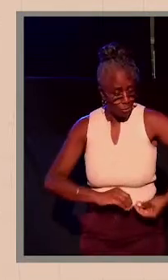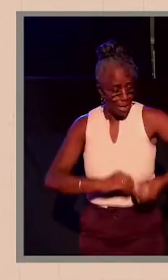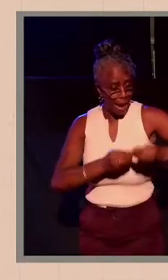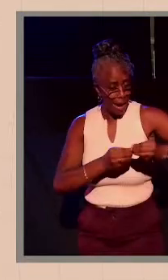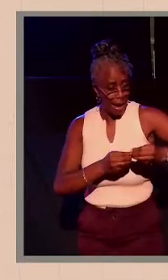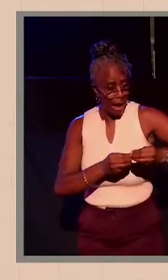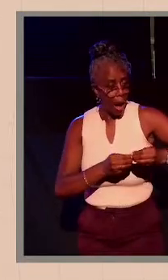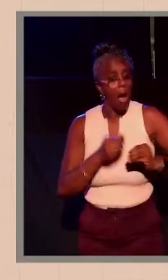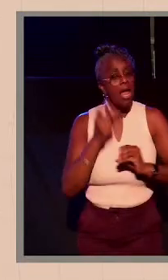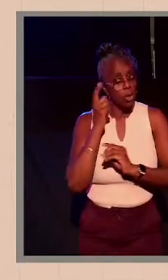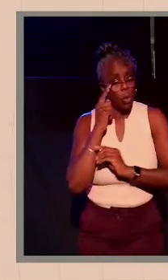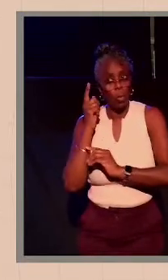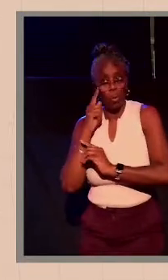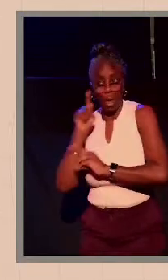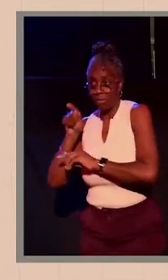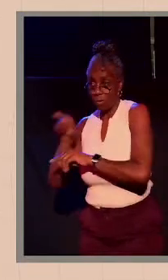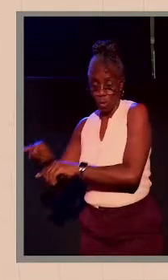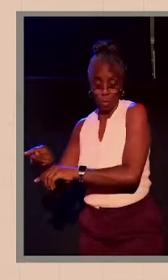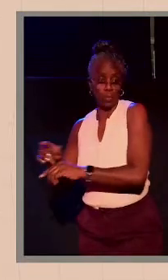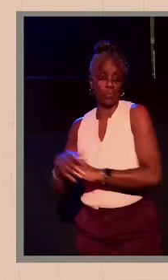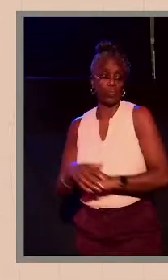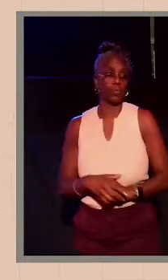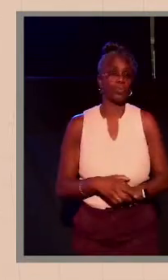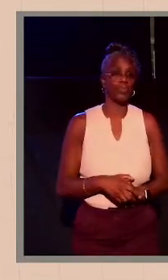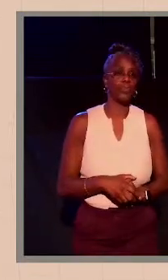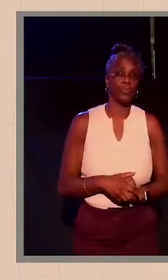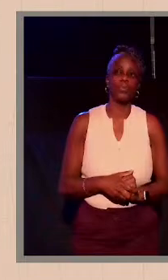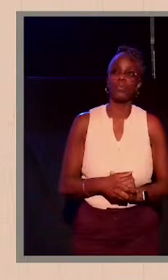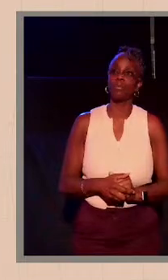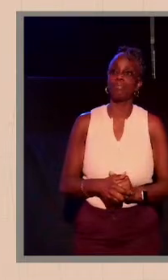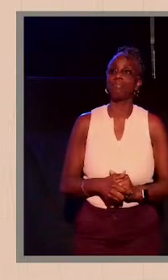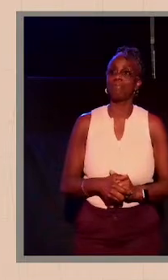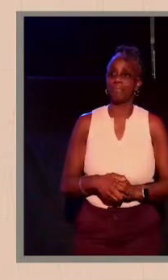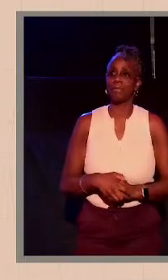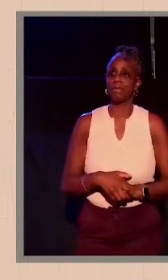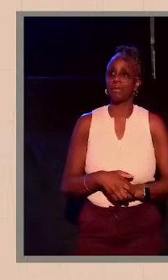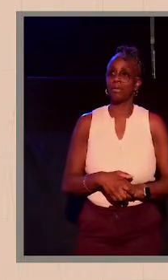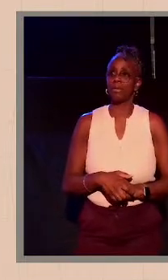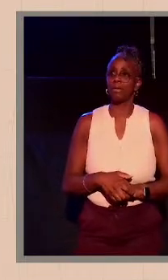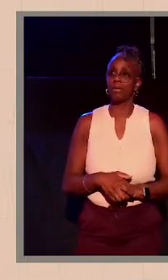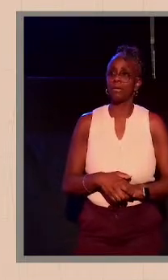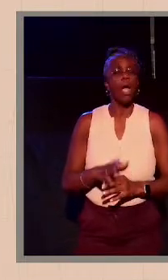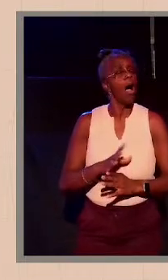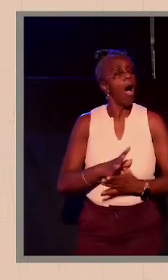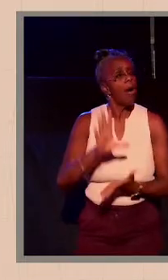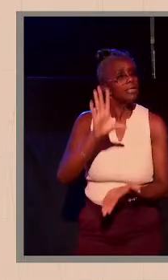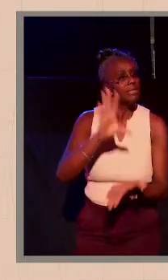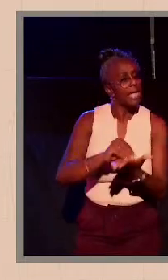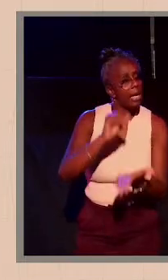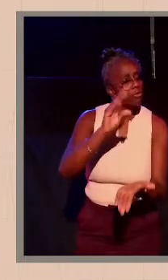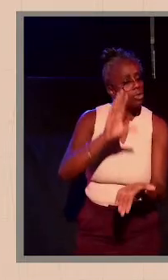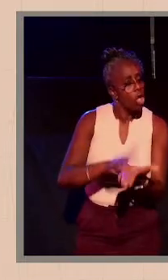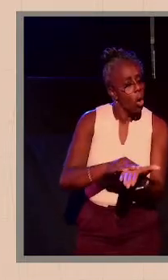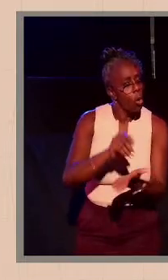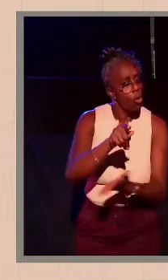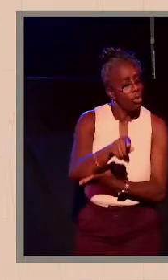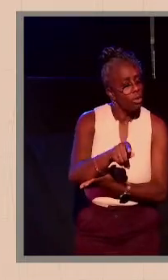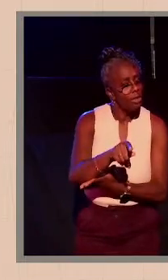like the built-in ones. Thank you. So you just download Ableton onto your